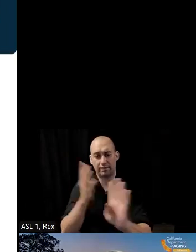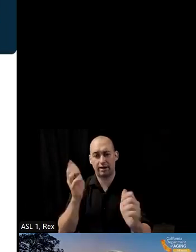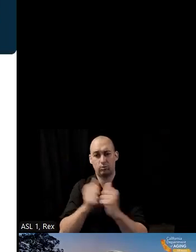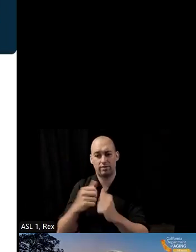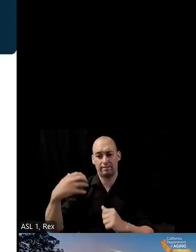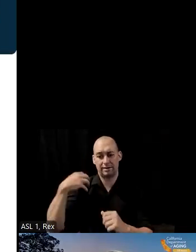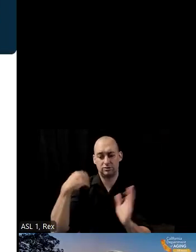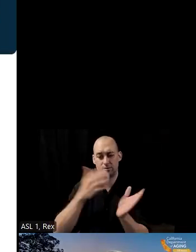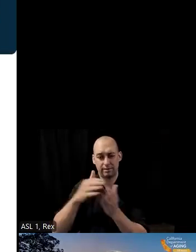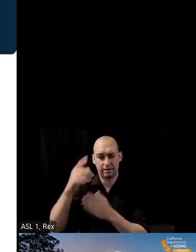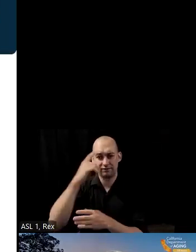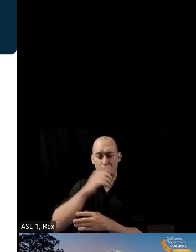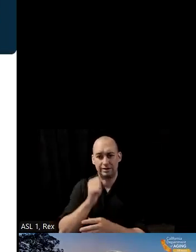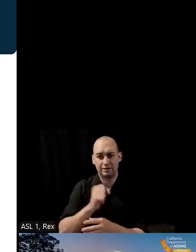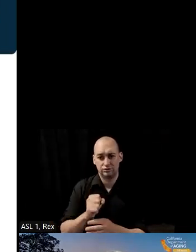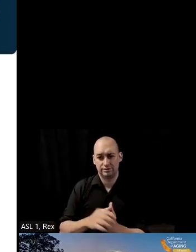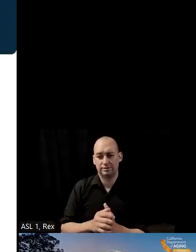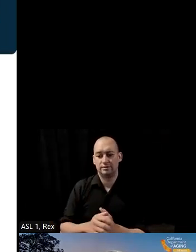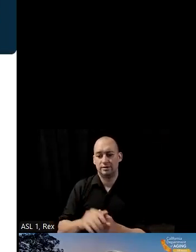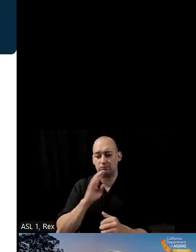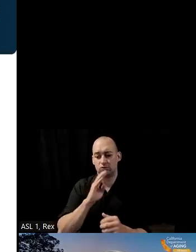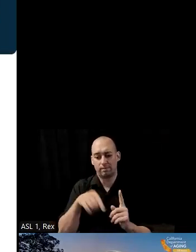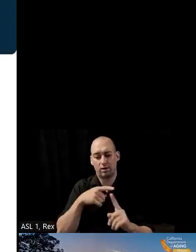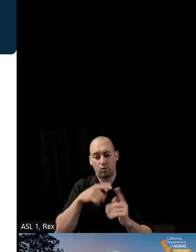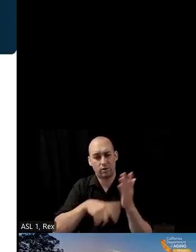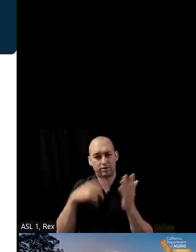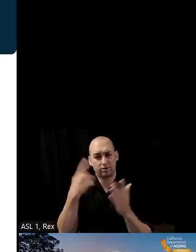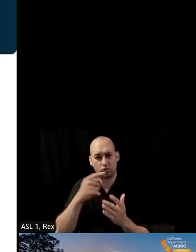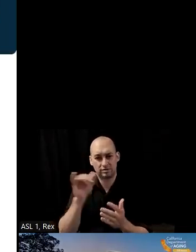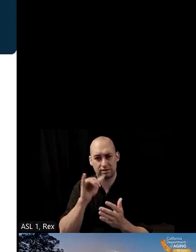Aging. So I'm going to talk to you a bit about what this initiative looks like. Next slide.